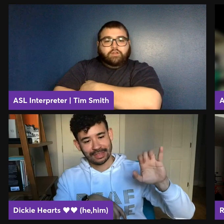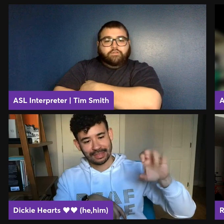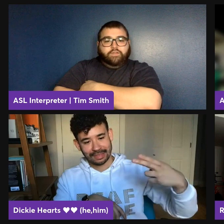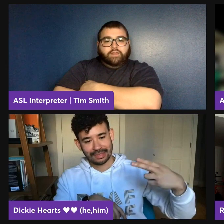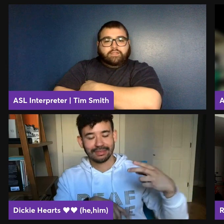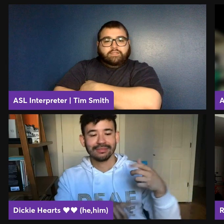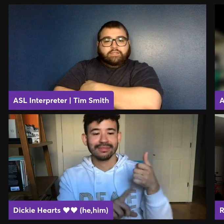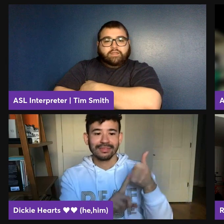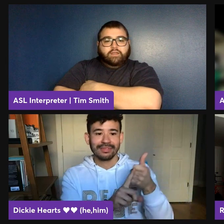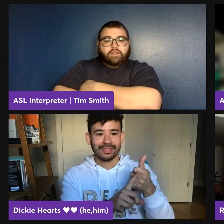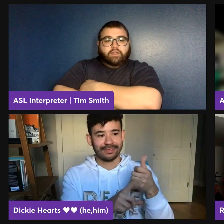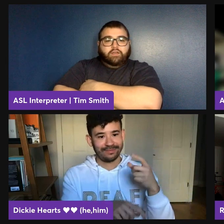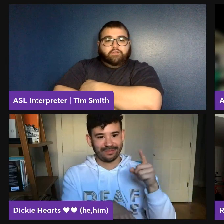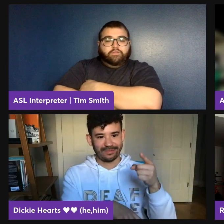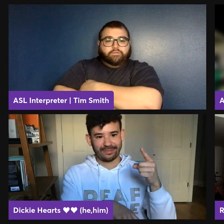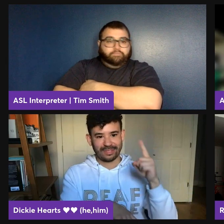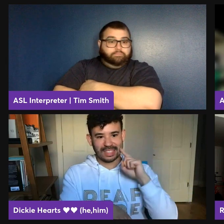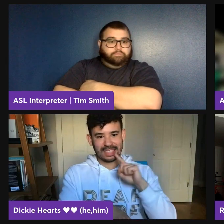you know, Phyllis